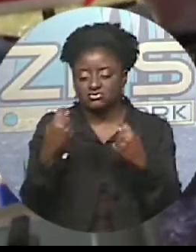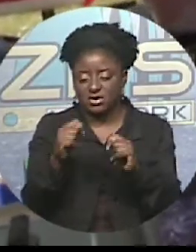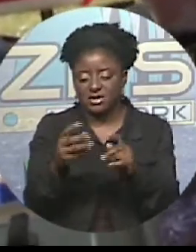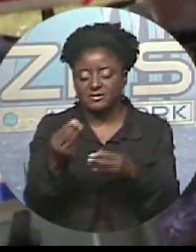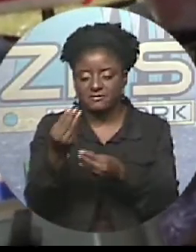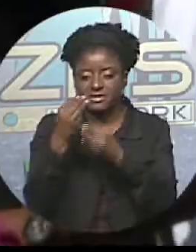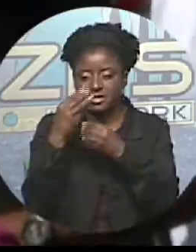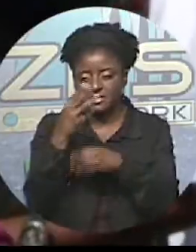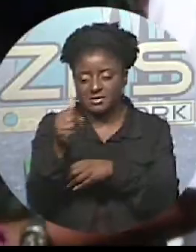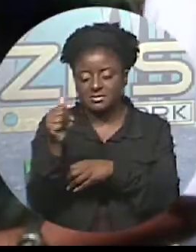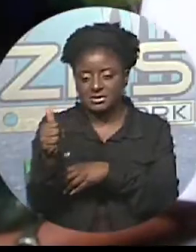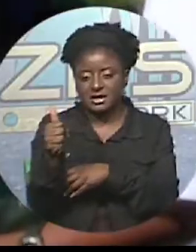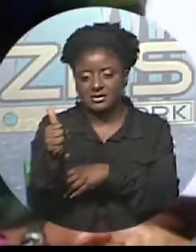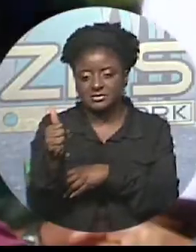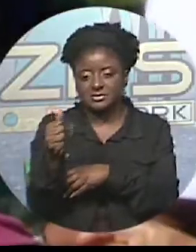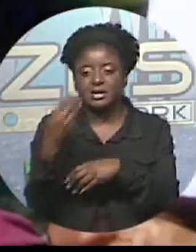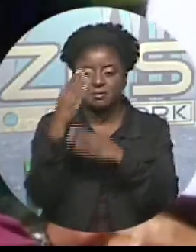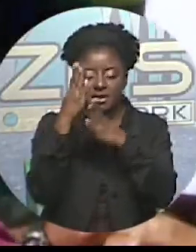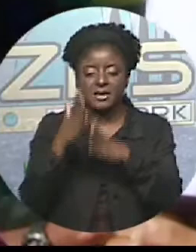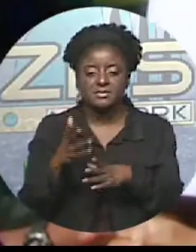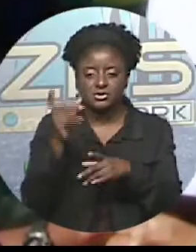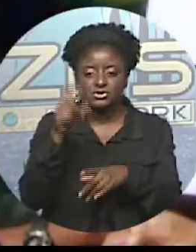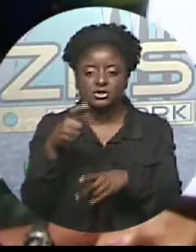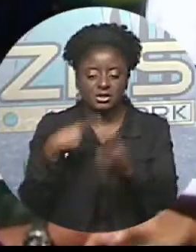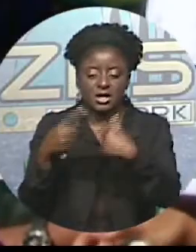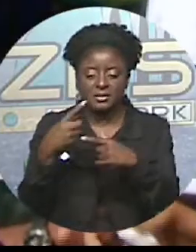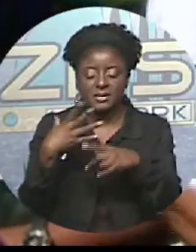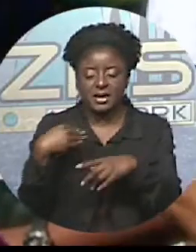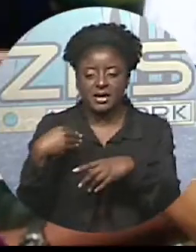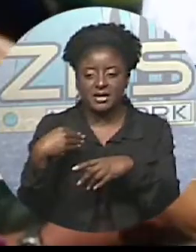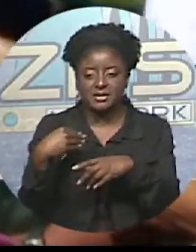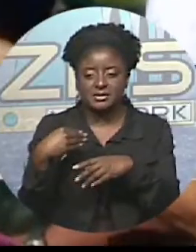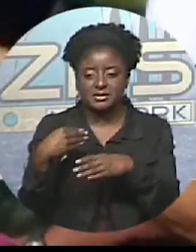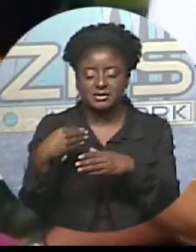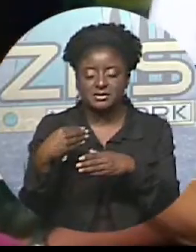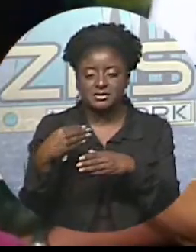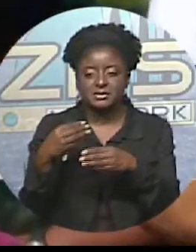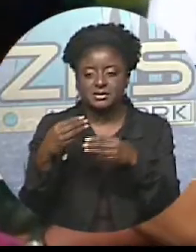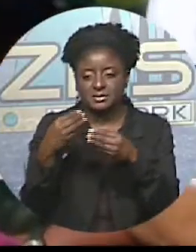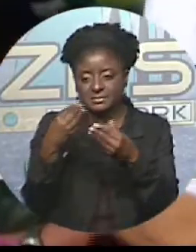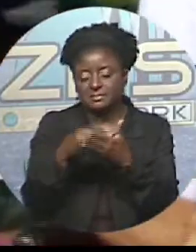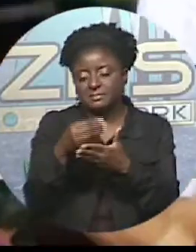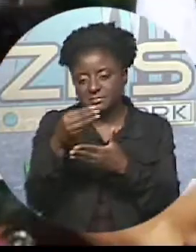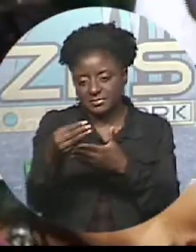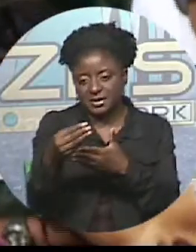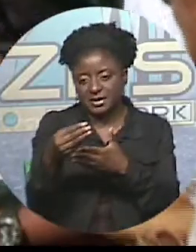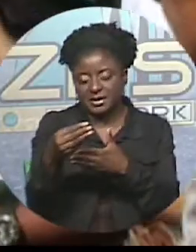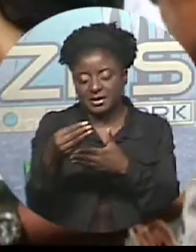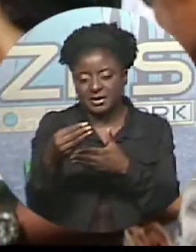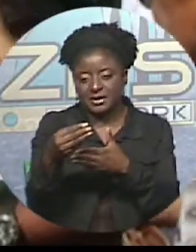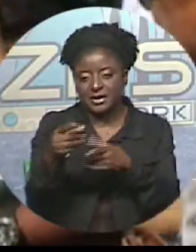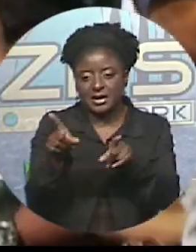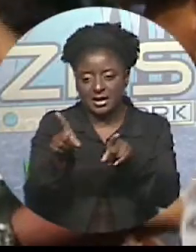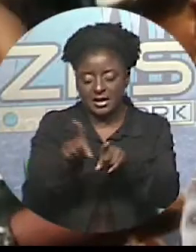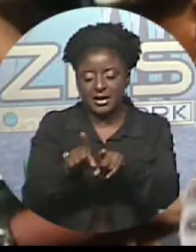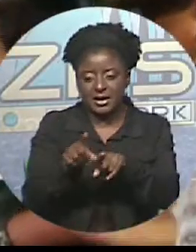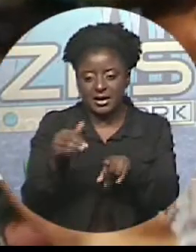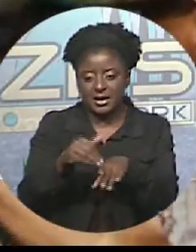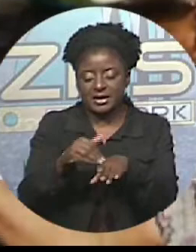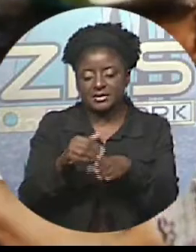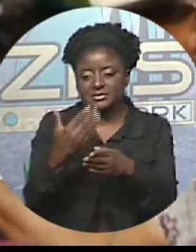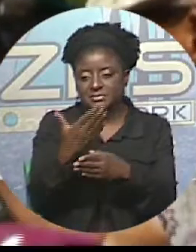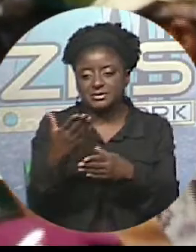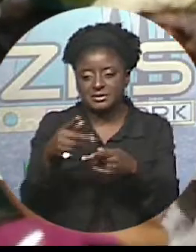themselves to another level. Bahamians should come and patronize things like this. You know, it's amazing that, I wonder if everybody knows, you know, because this is